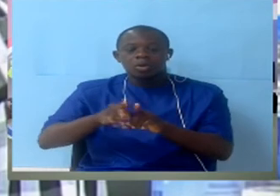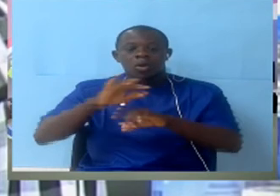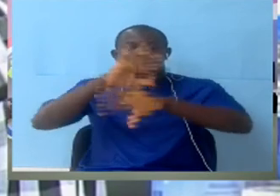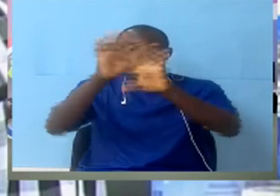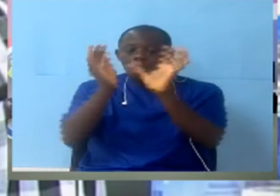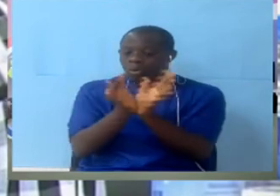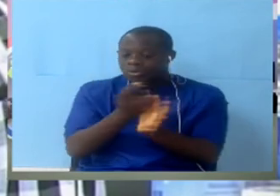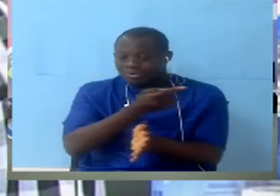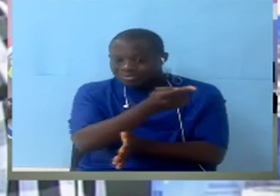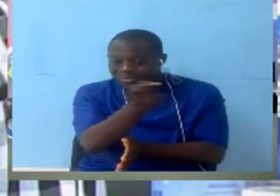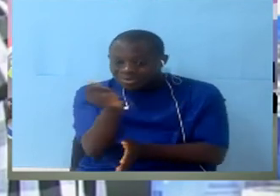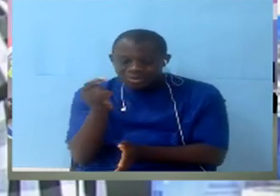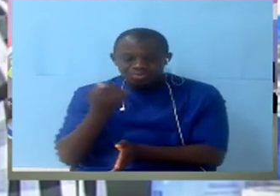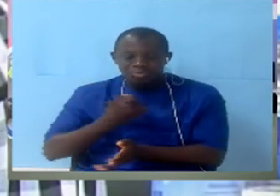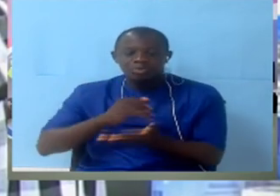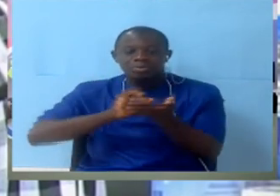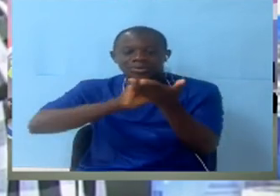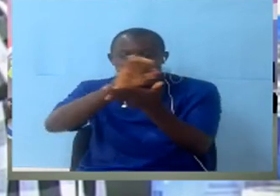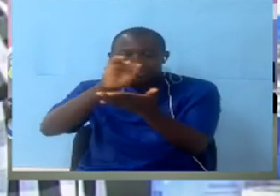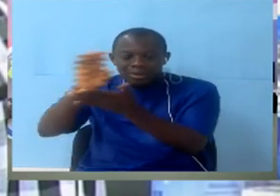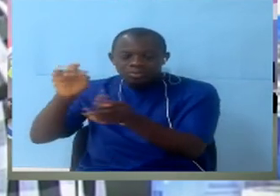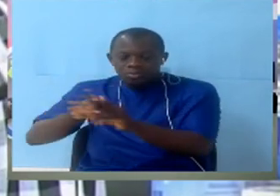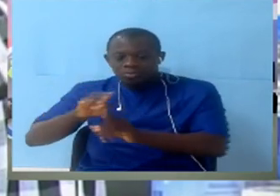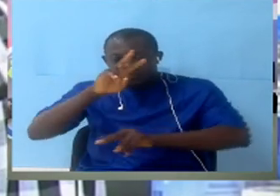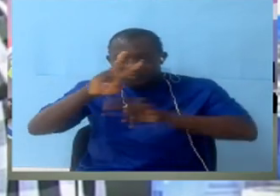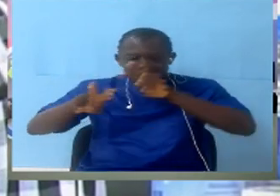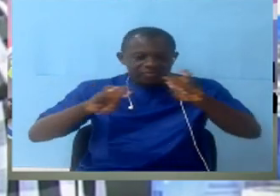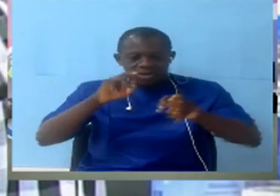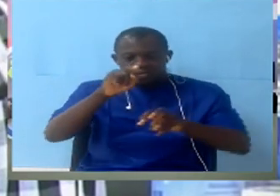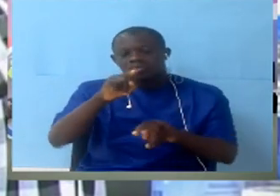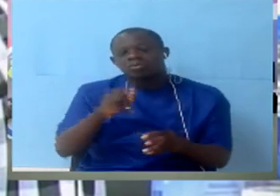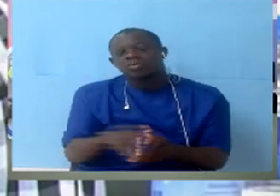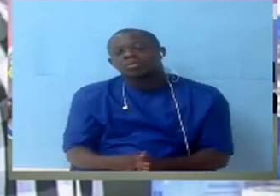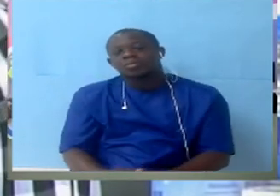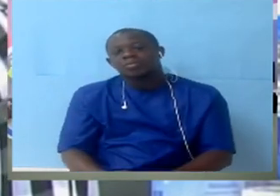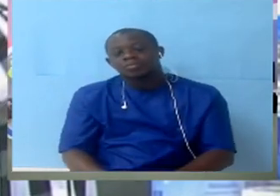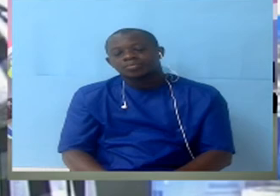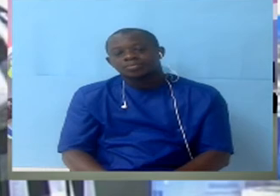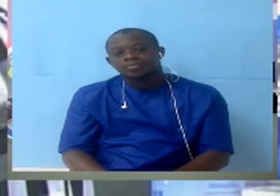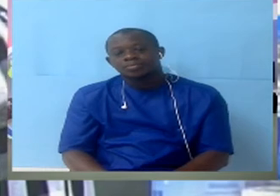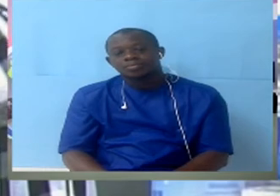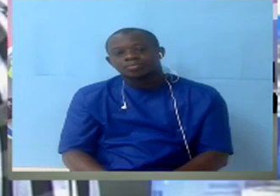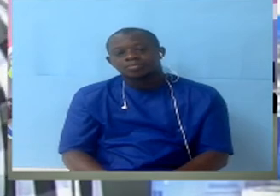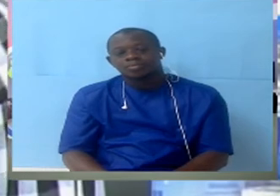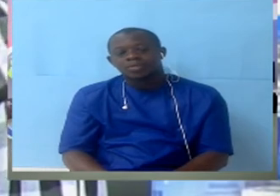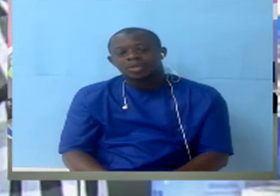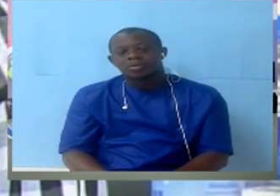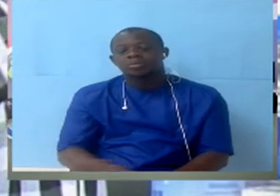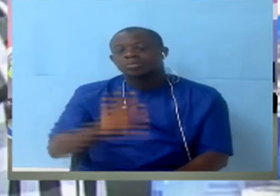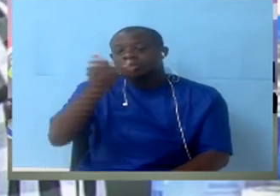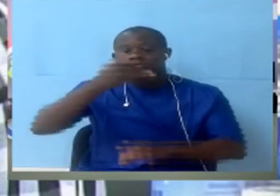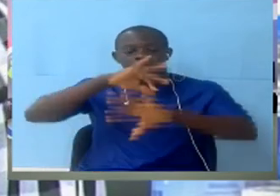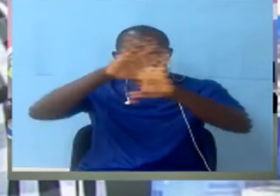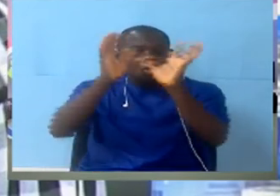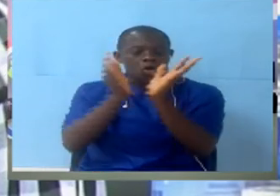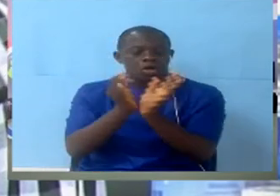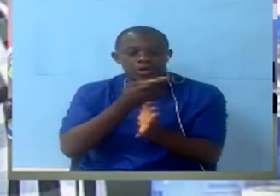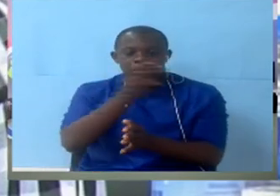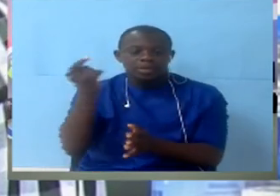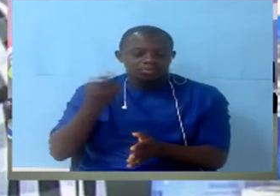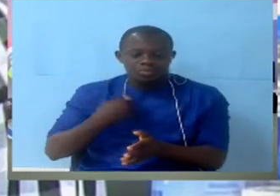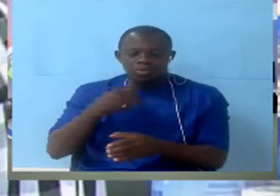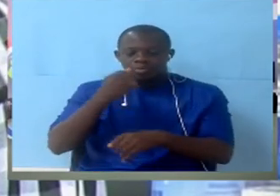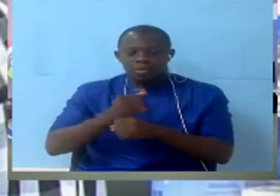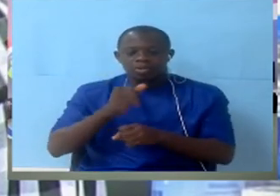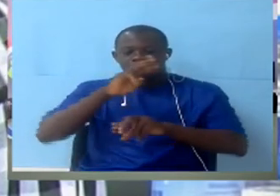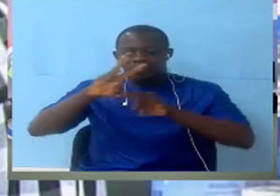for you. And we naran nani tanko bunda mol be wulende kpuru kata eke nini? Ah, e mo be wulende kana nini? All these people were made